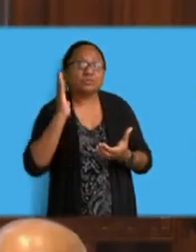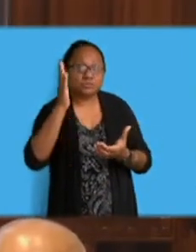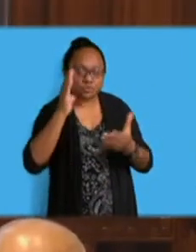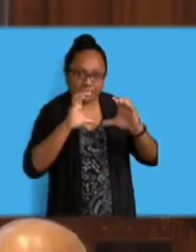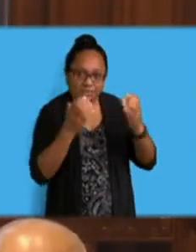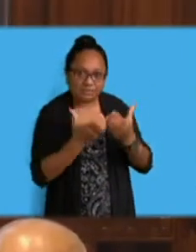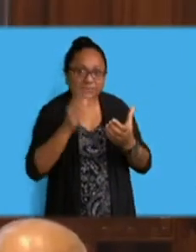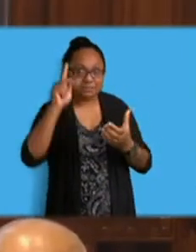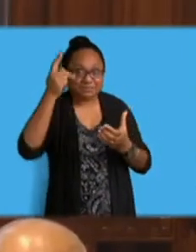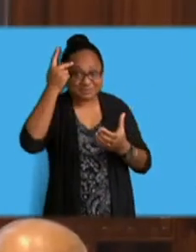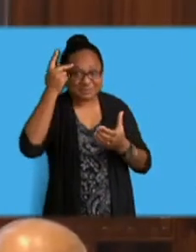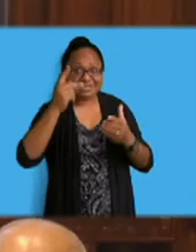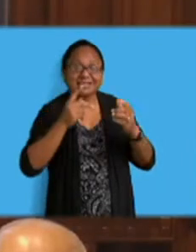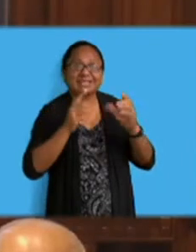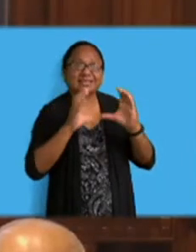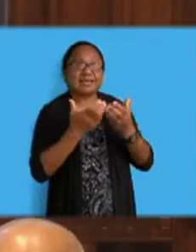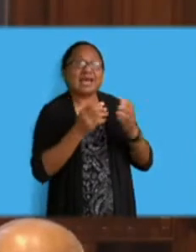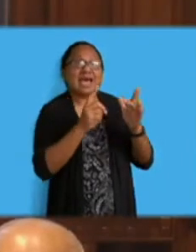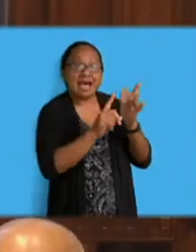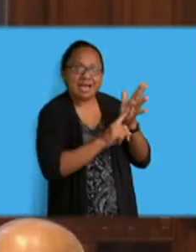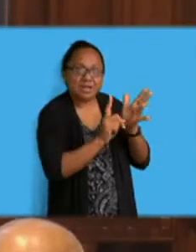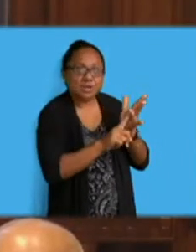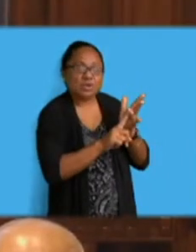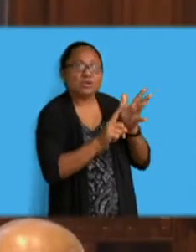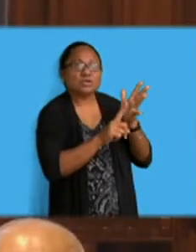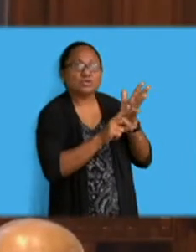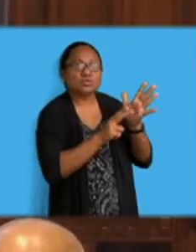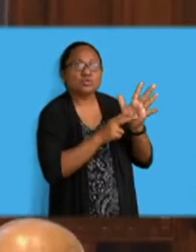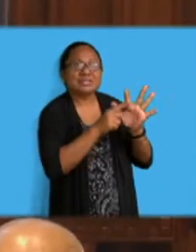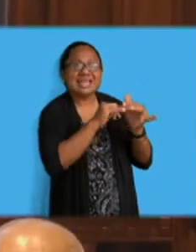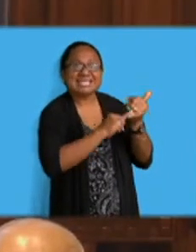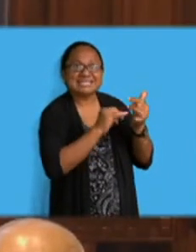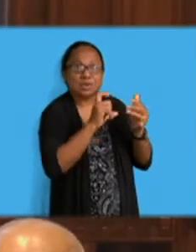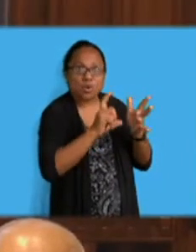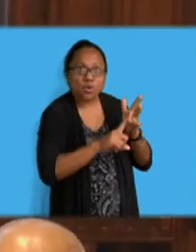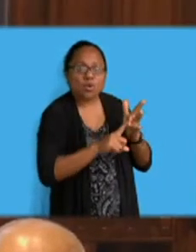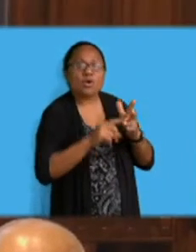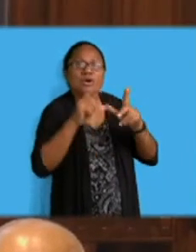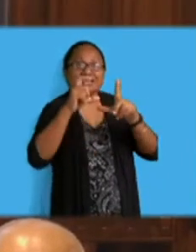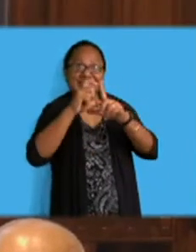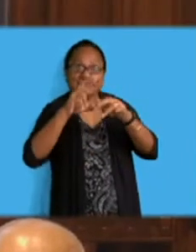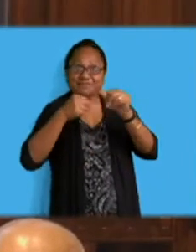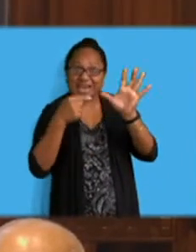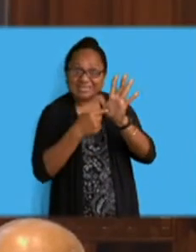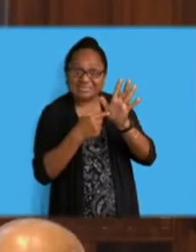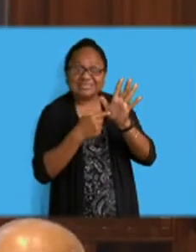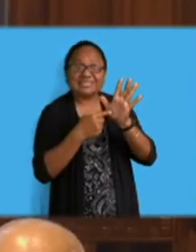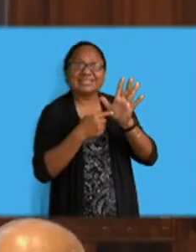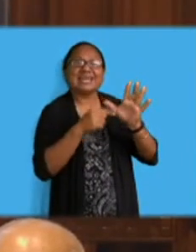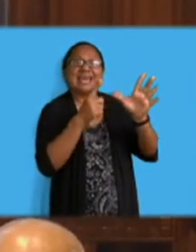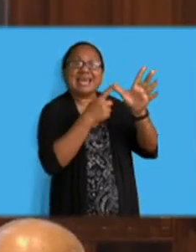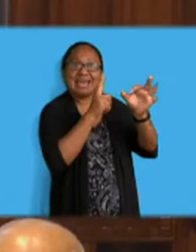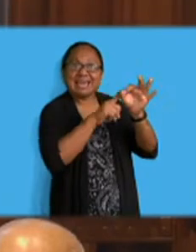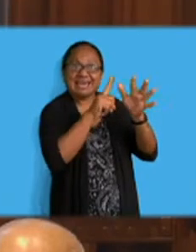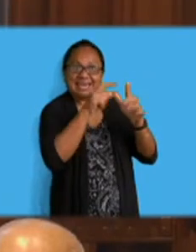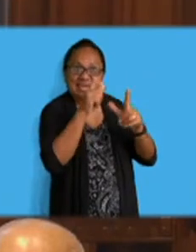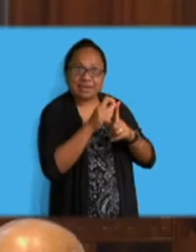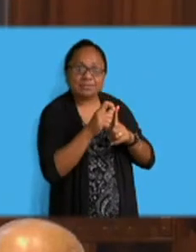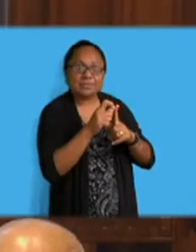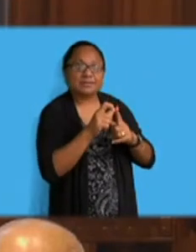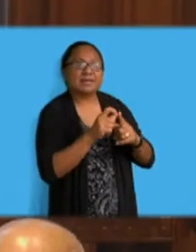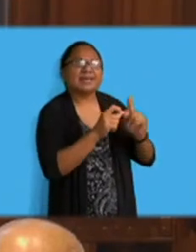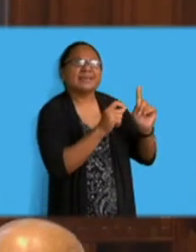as UNICEF, UNESCO, ILO, Read to Lead, DFET, ICAP, faith-based groups that run our